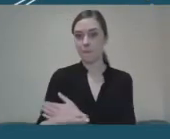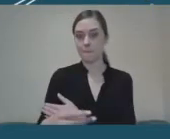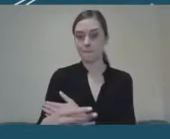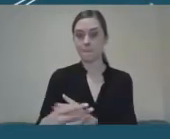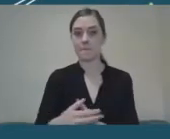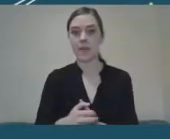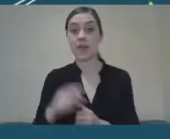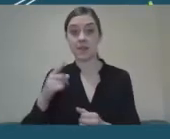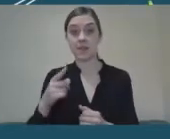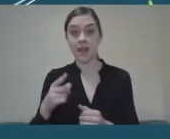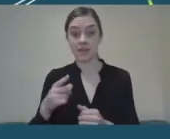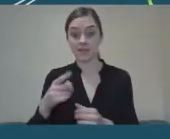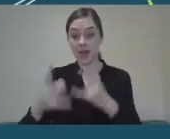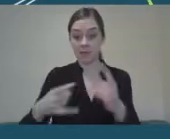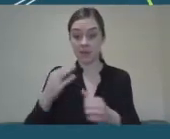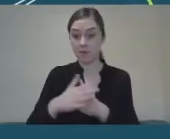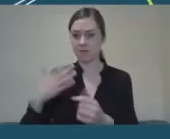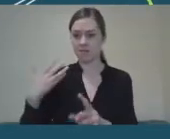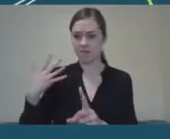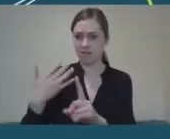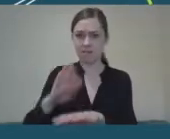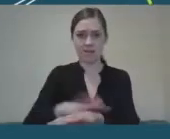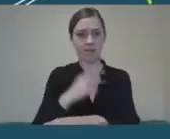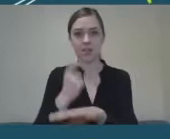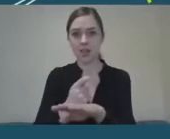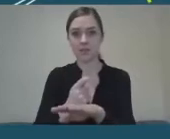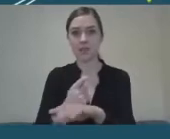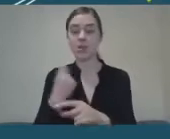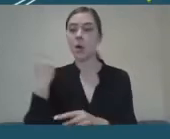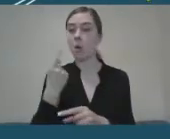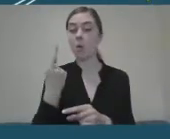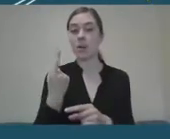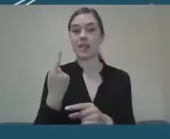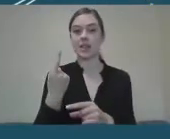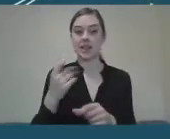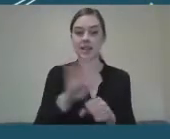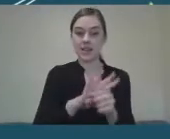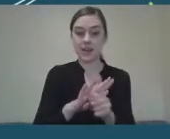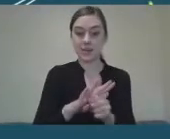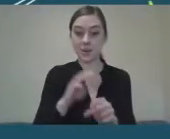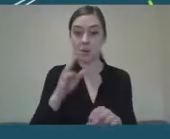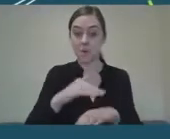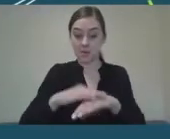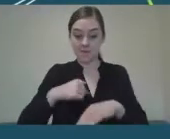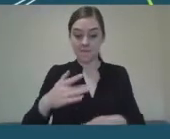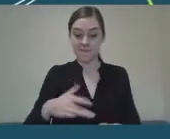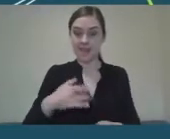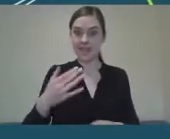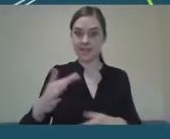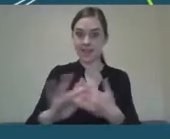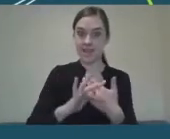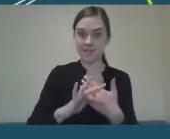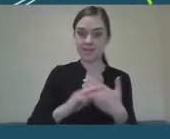a very, very long time. The only place that I did feel safe was when I was swimming. And that's